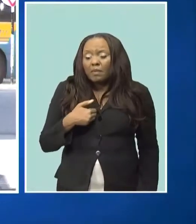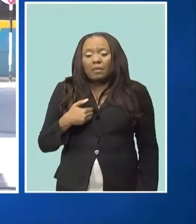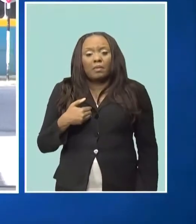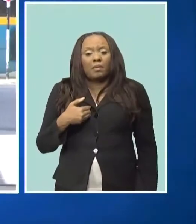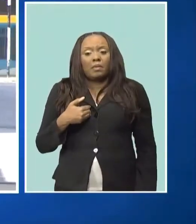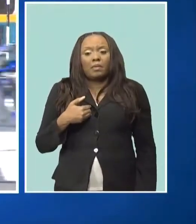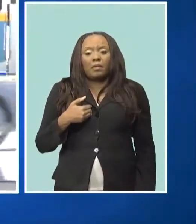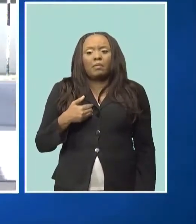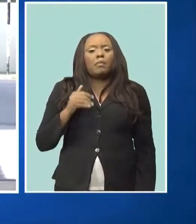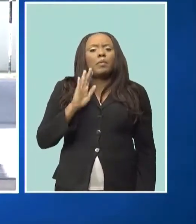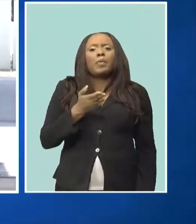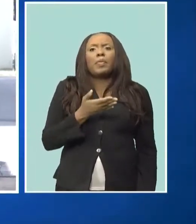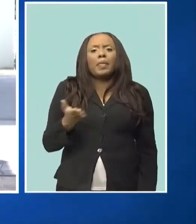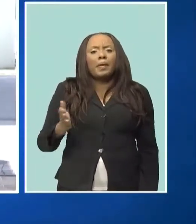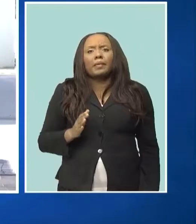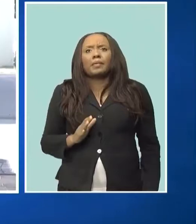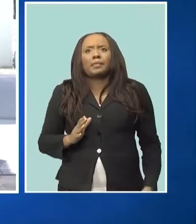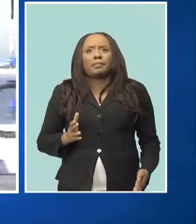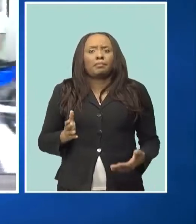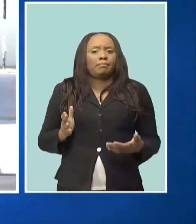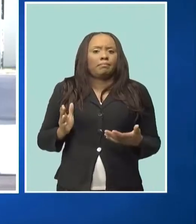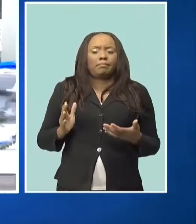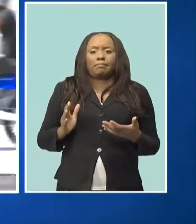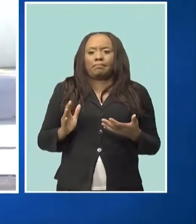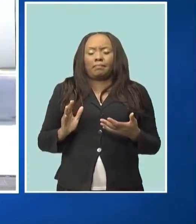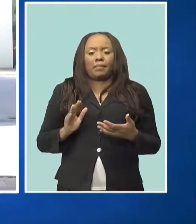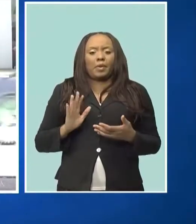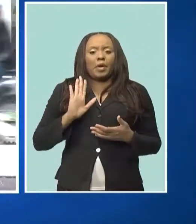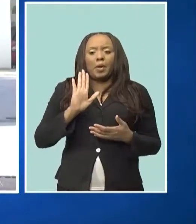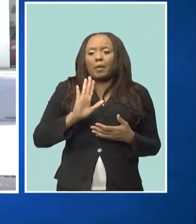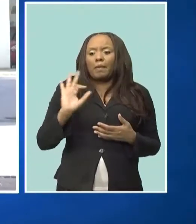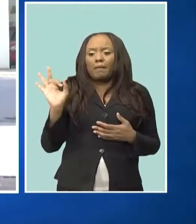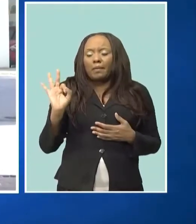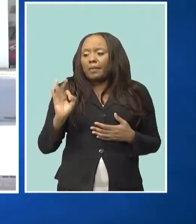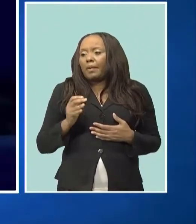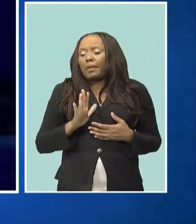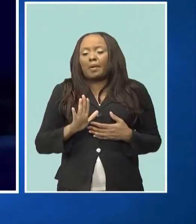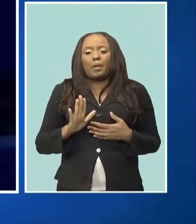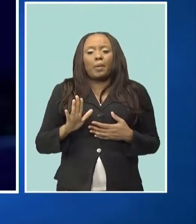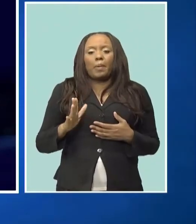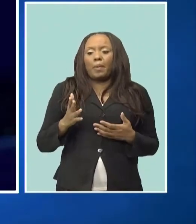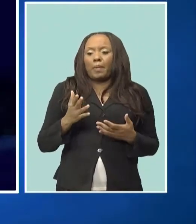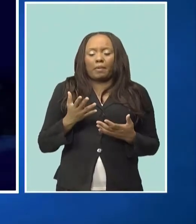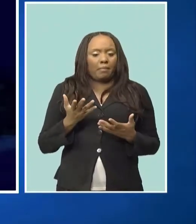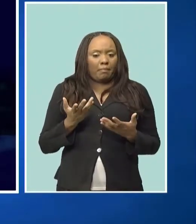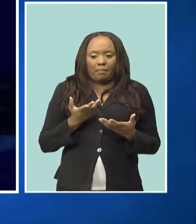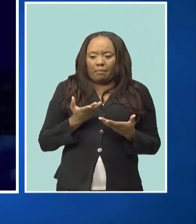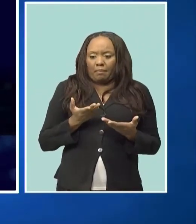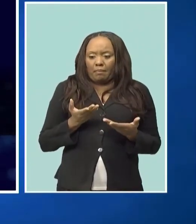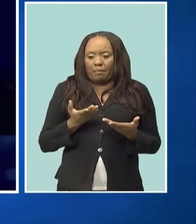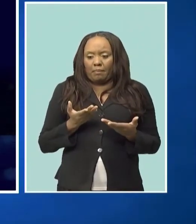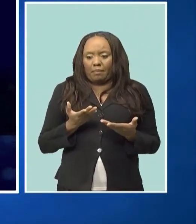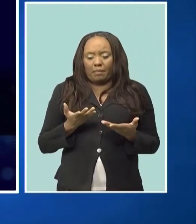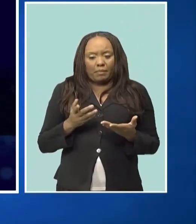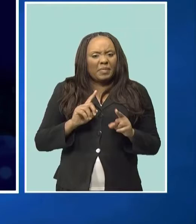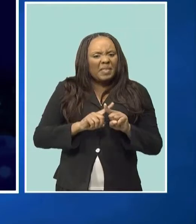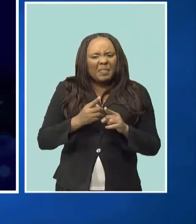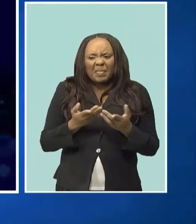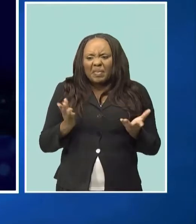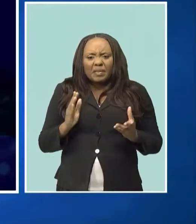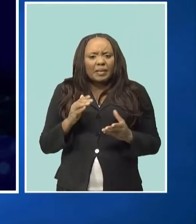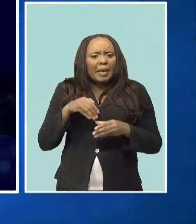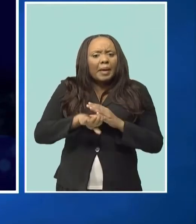they take proper note of, let's say, serial numbers of identifiable property, so that in the event